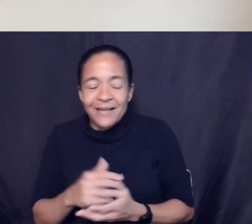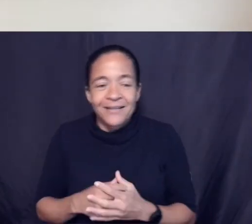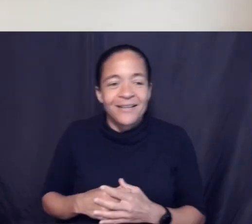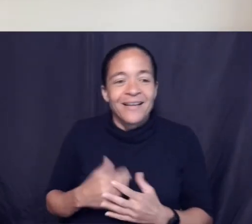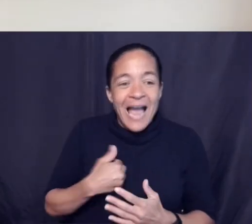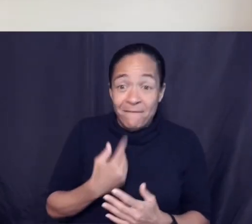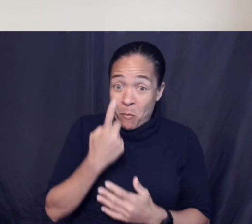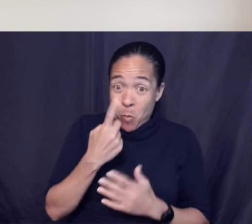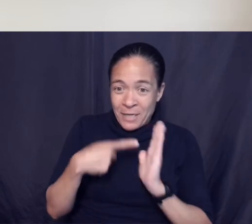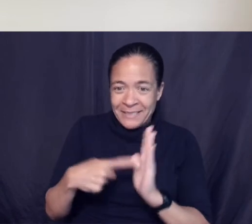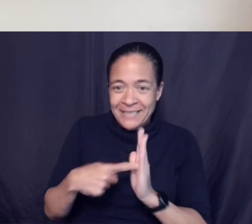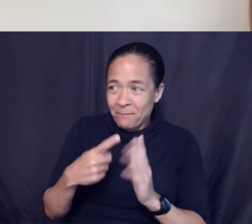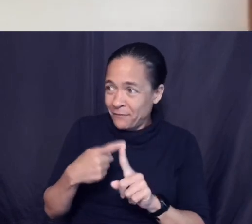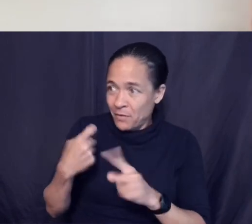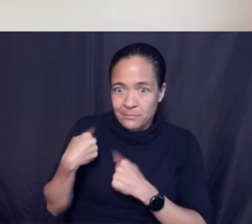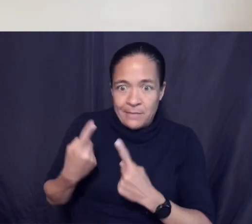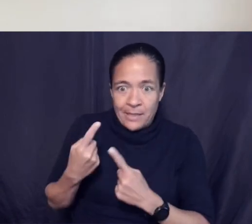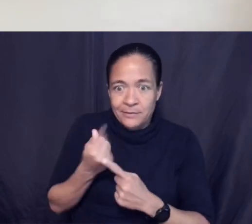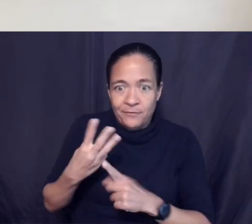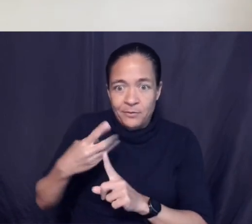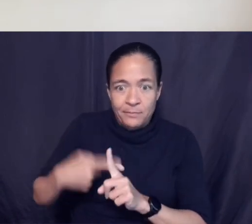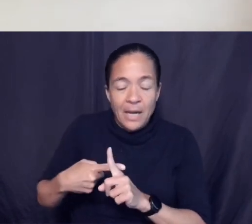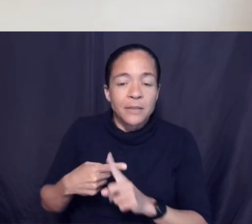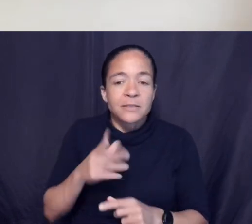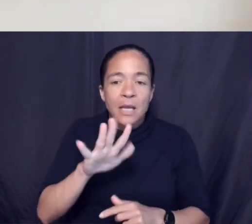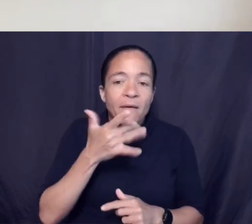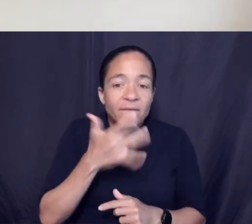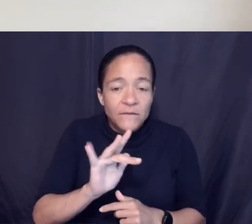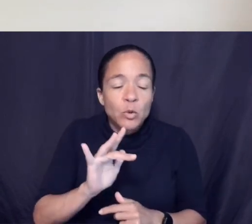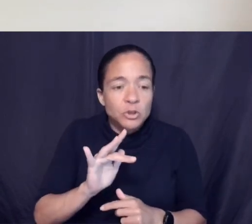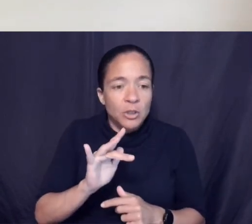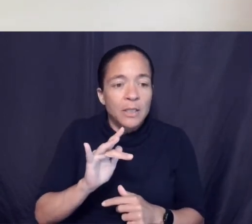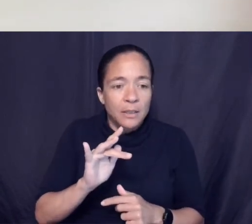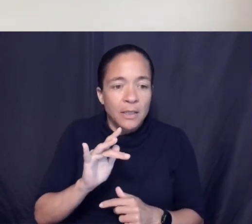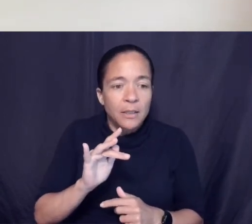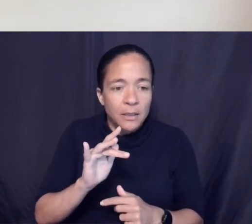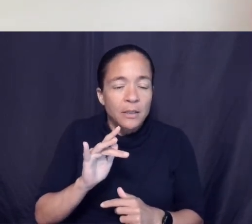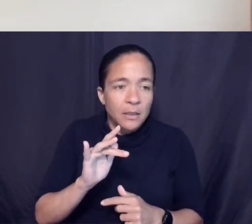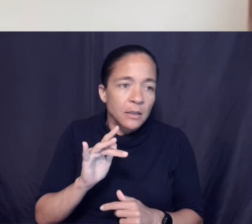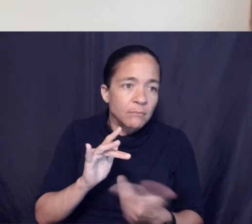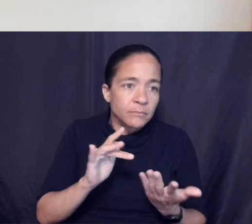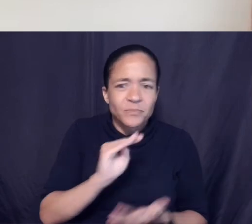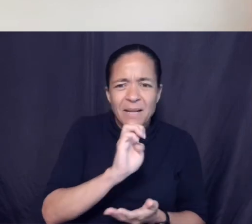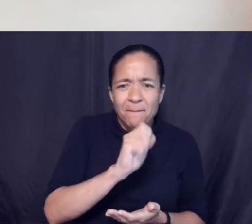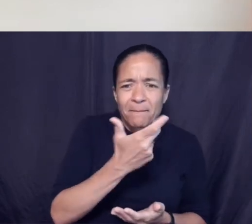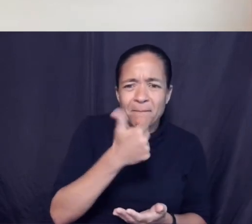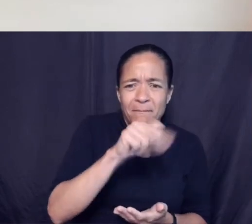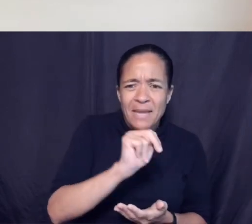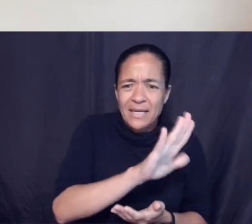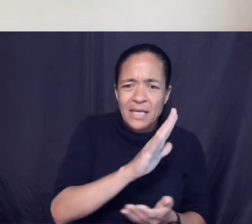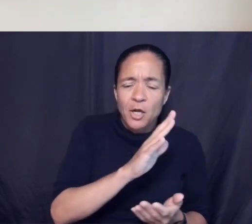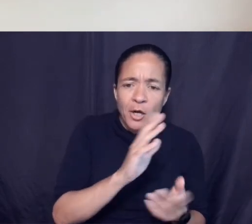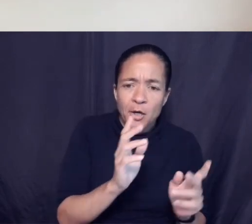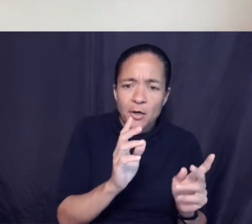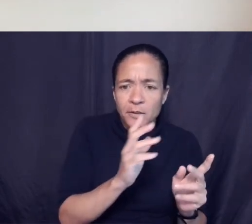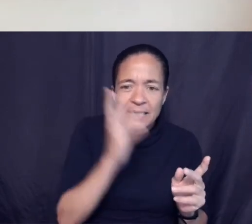I kind of have one example just over the last few months. Fortunately, we've been surrounded by, I think, similar to what like Megan's